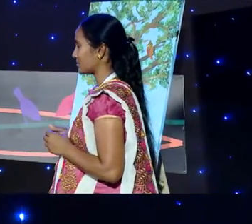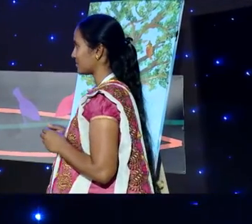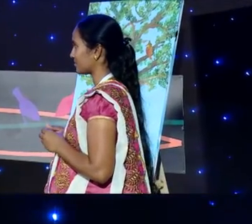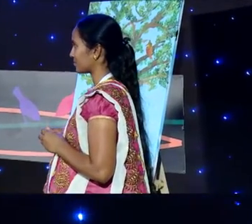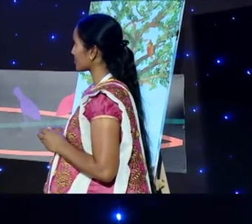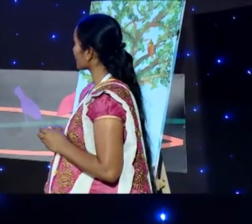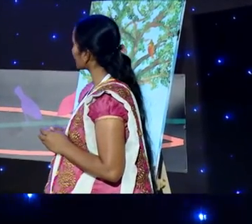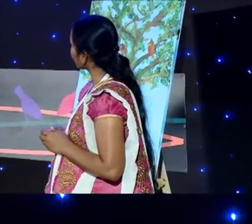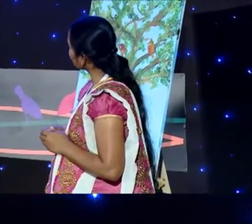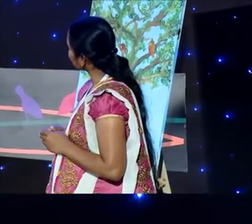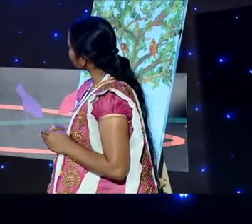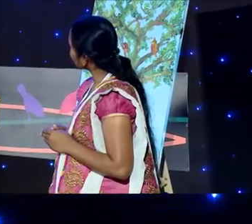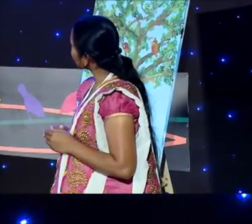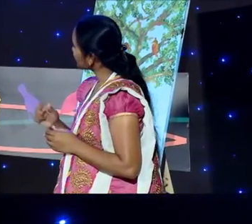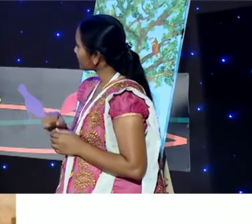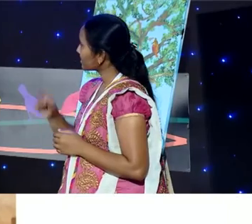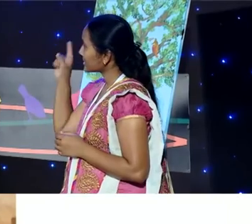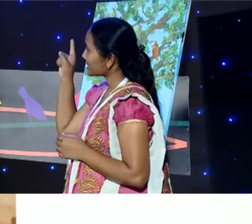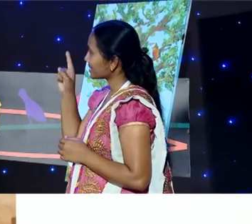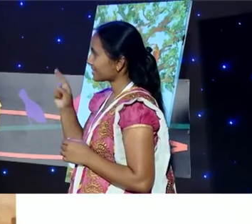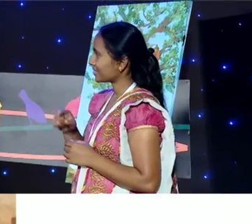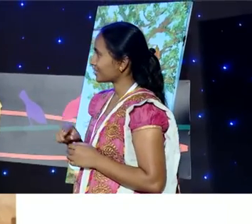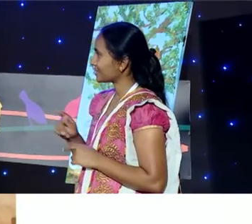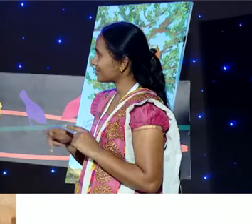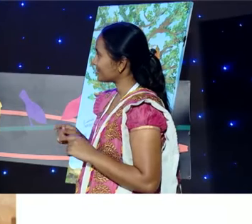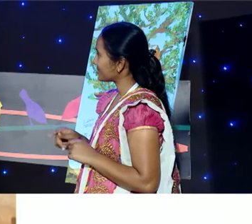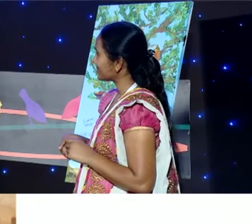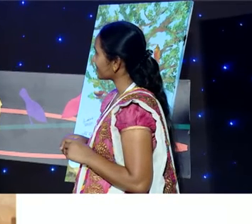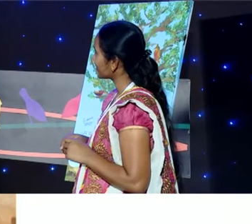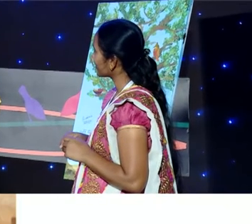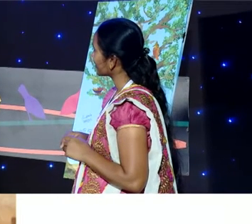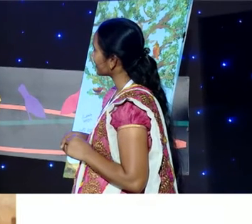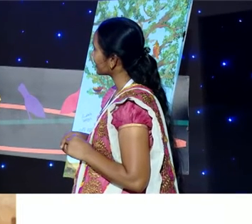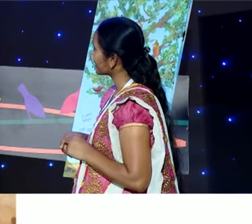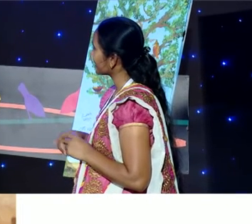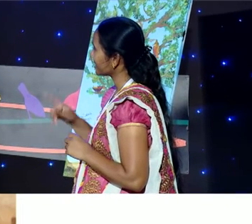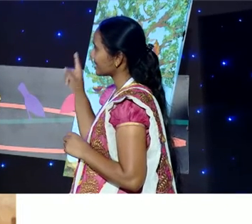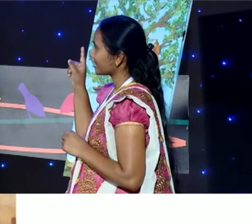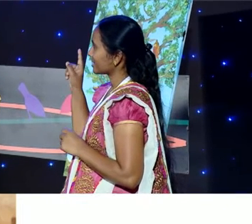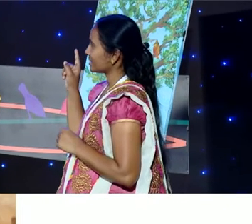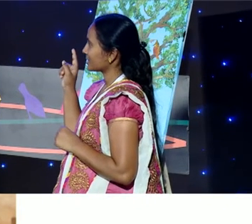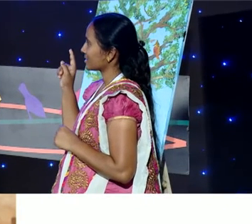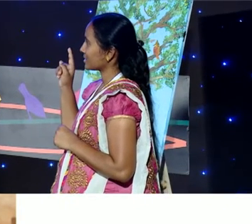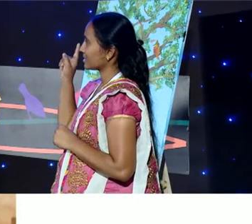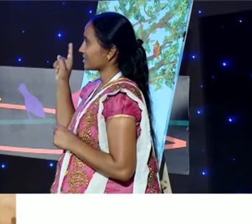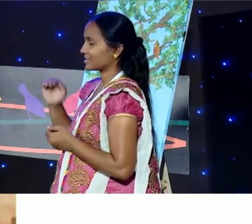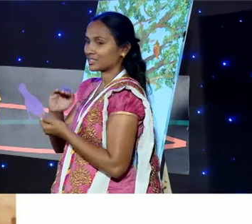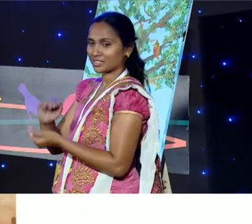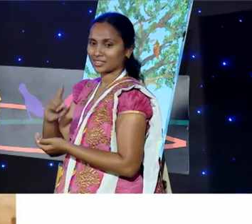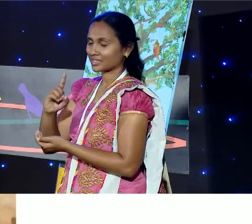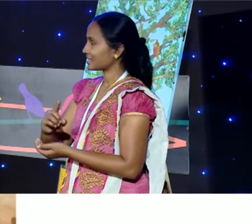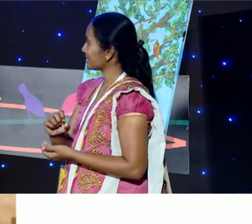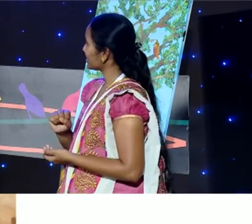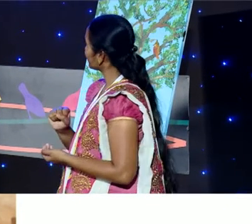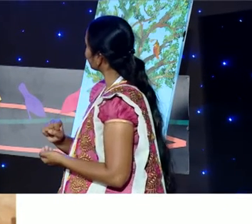So this guy had the same insight. I don't know how many of you guys know him. This is Vivan, Firoz's son. Thanks